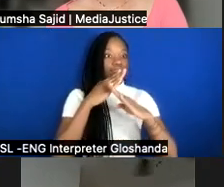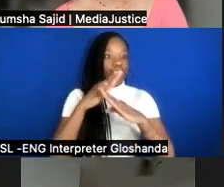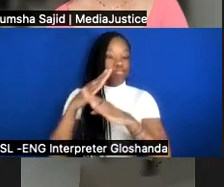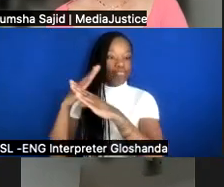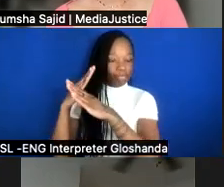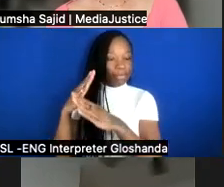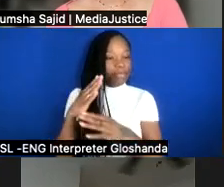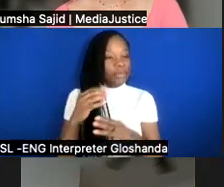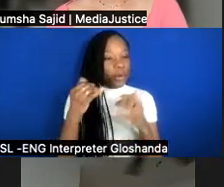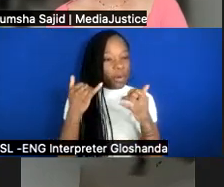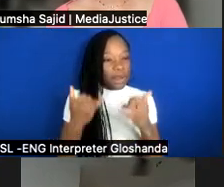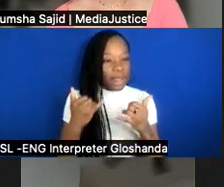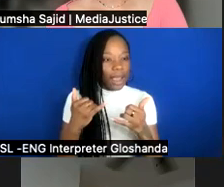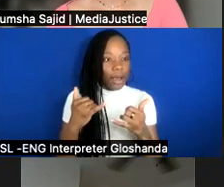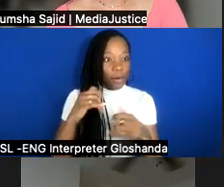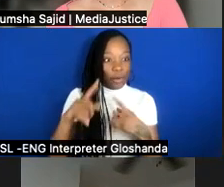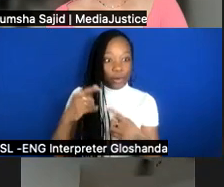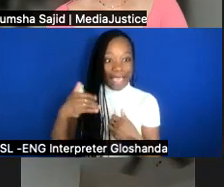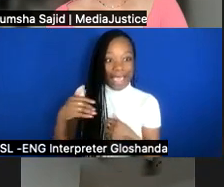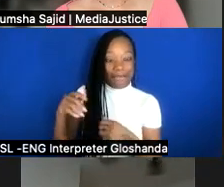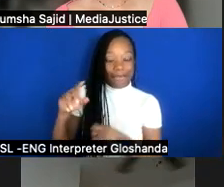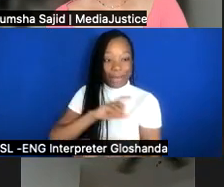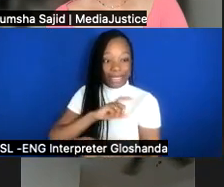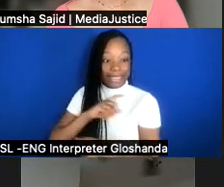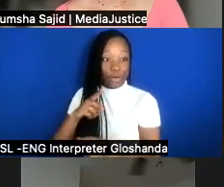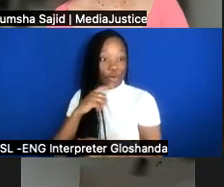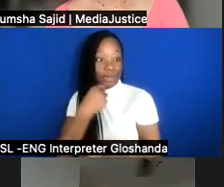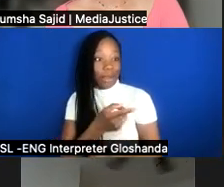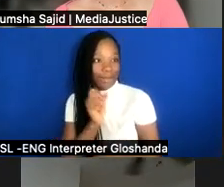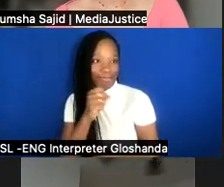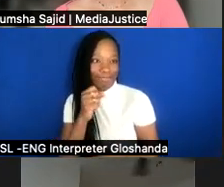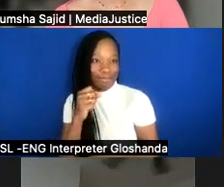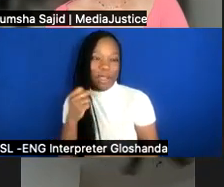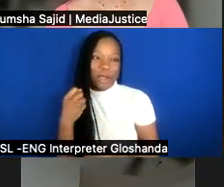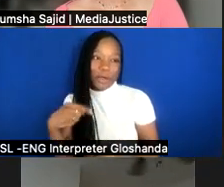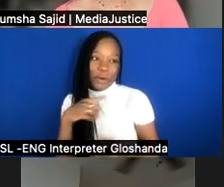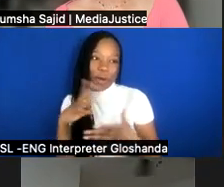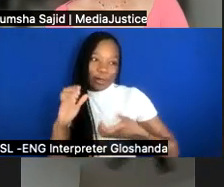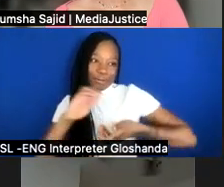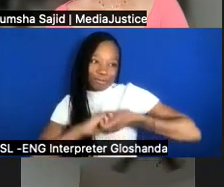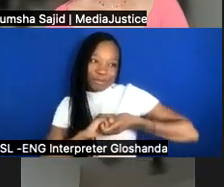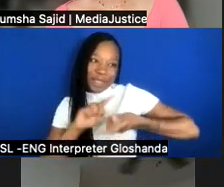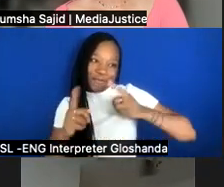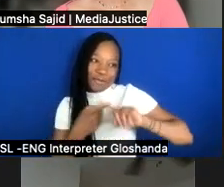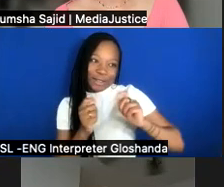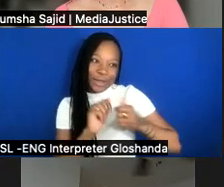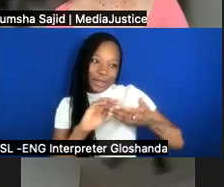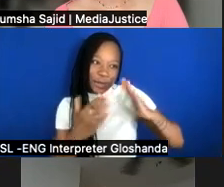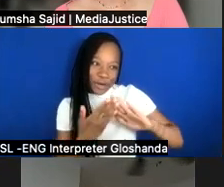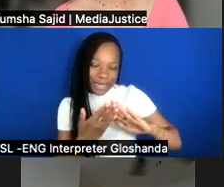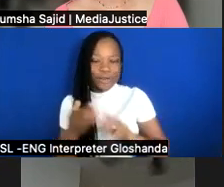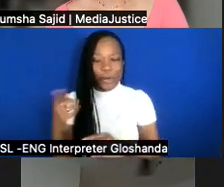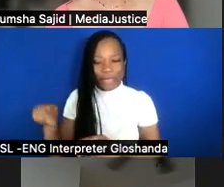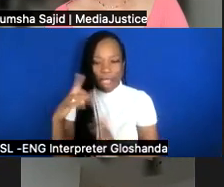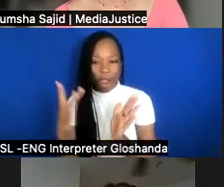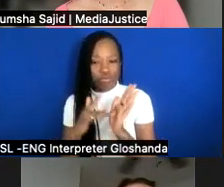And in that way, when they have that role, that their own policing, they